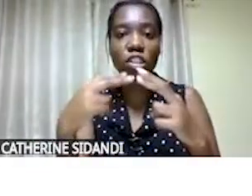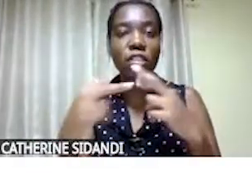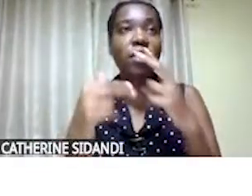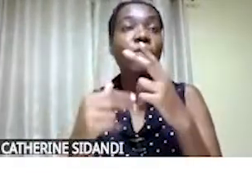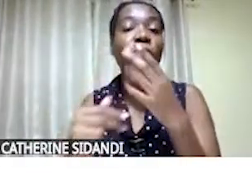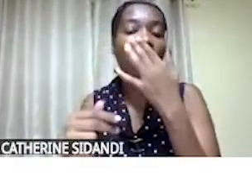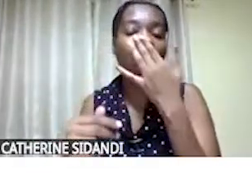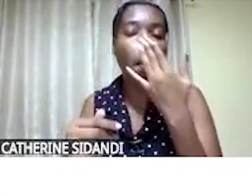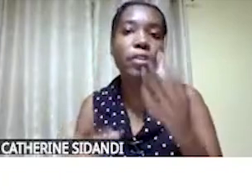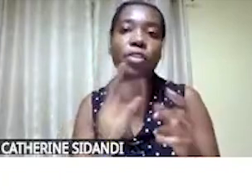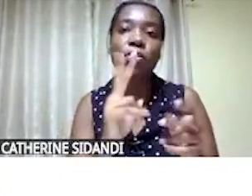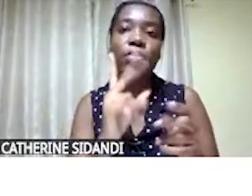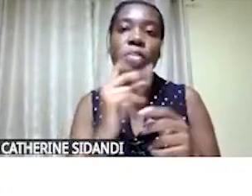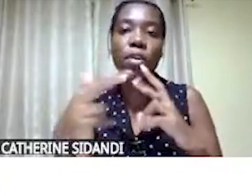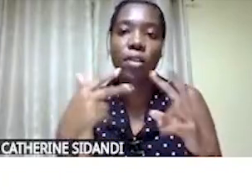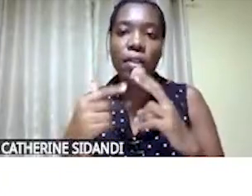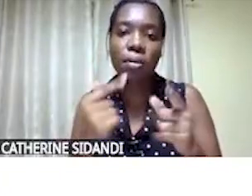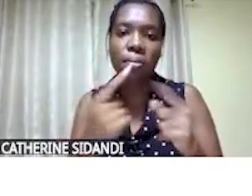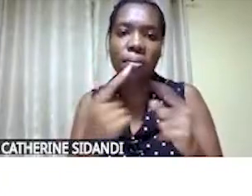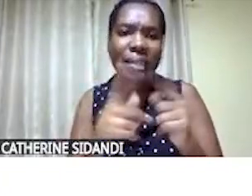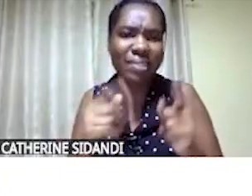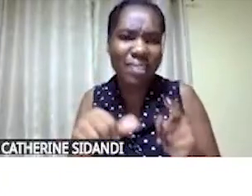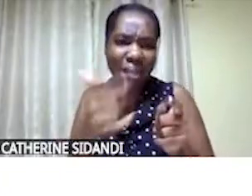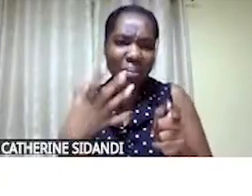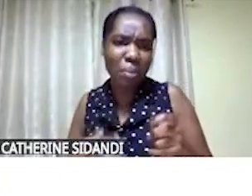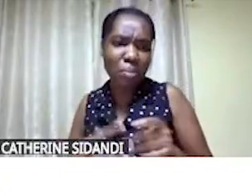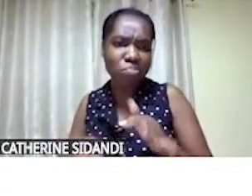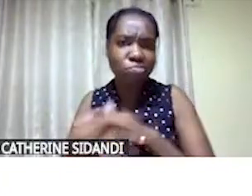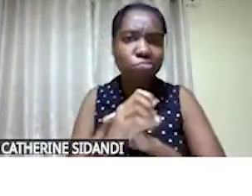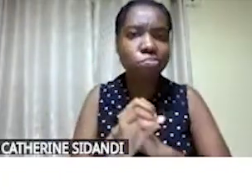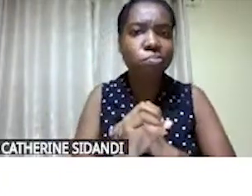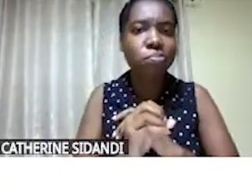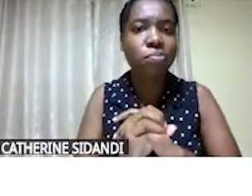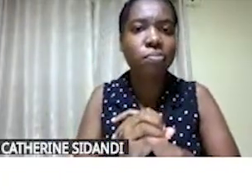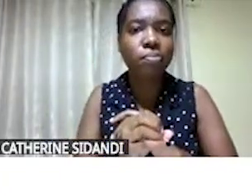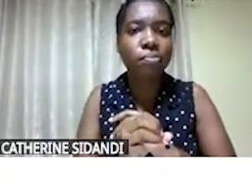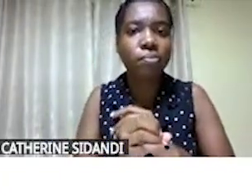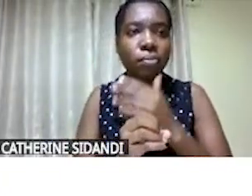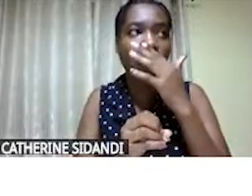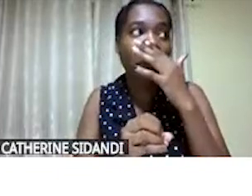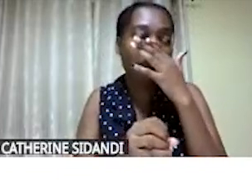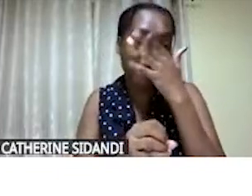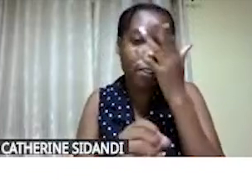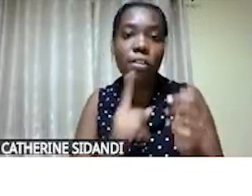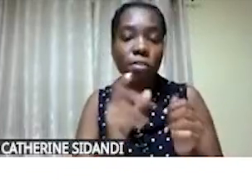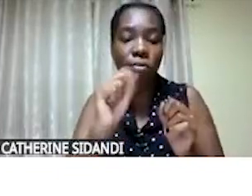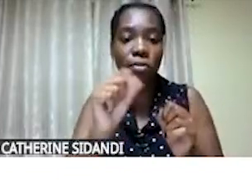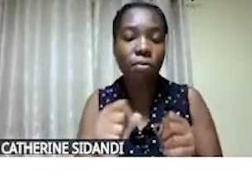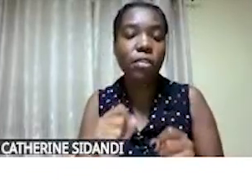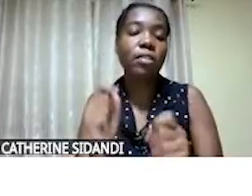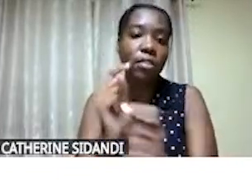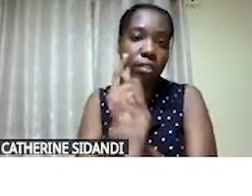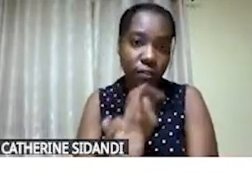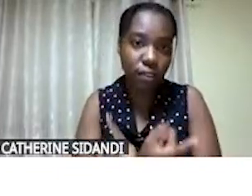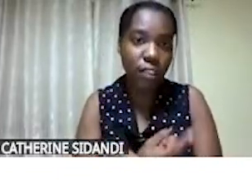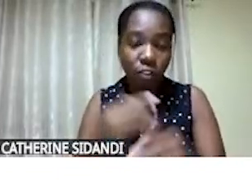even be neighboring each other, but their strategy is totally different or their focus area is